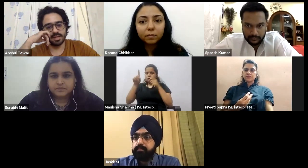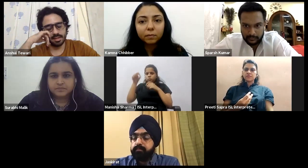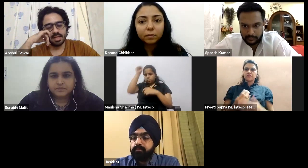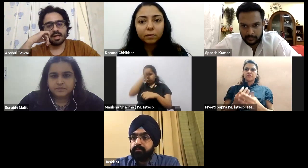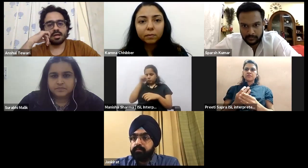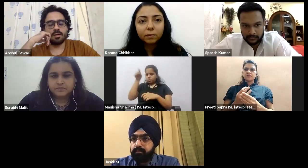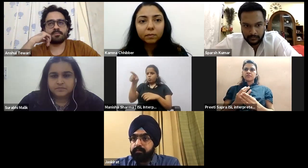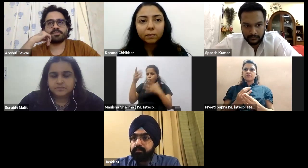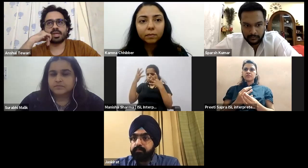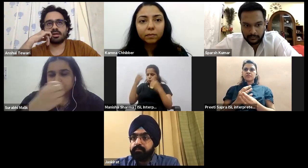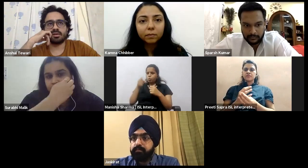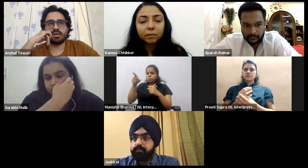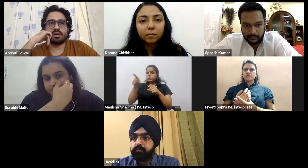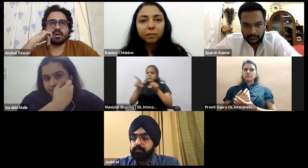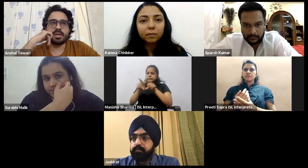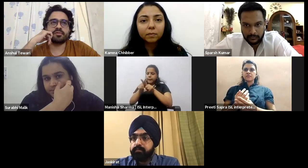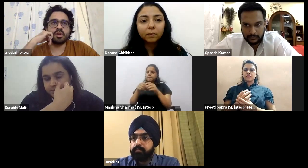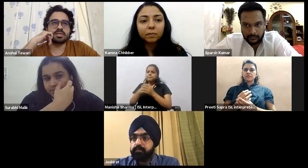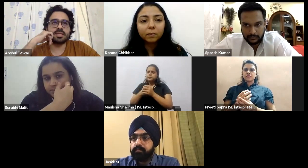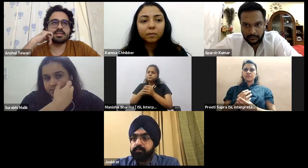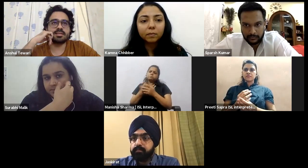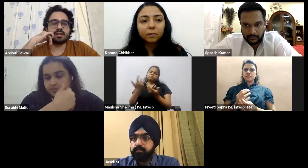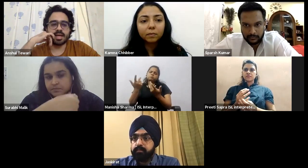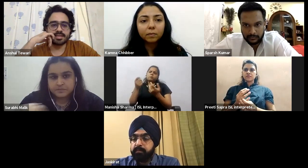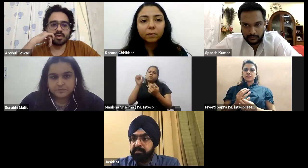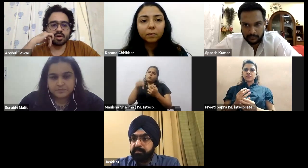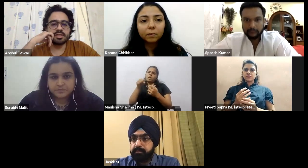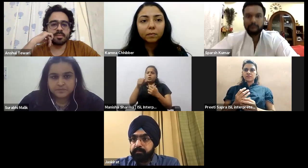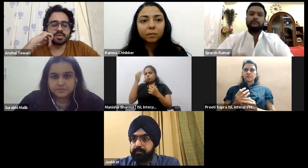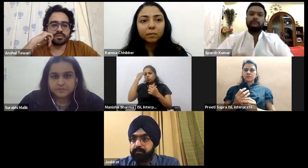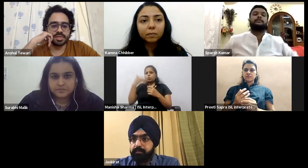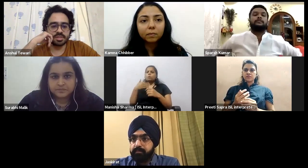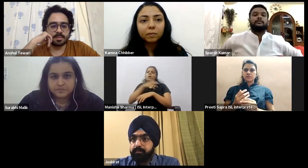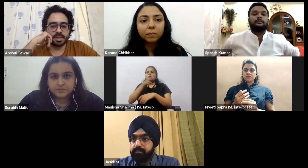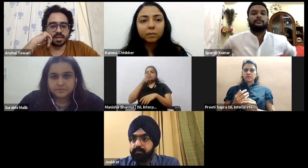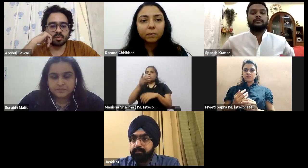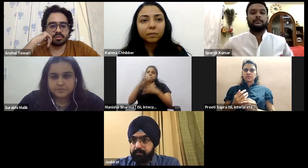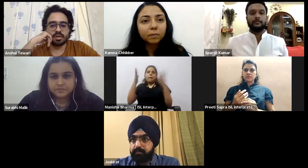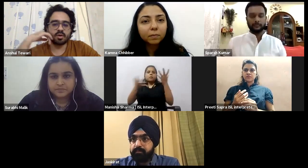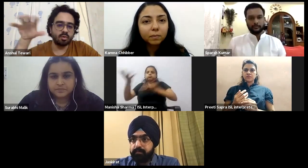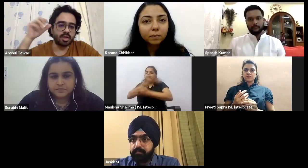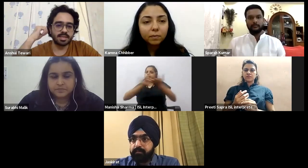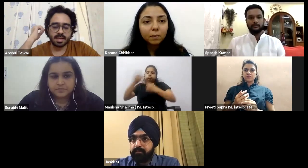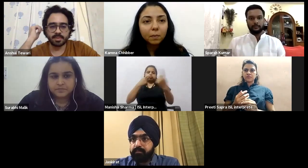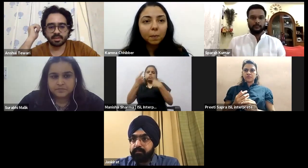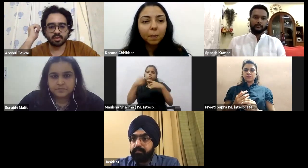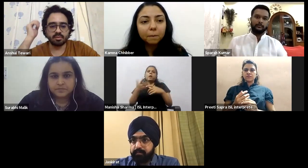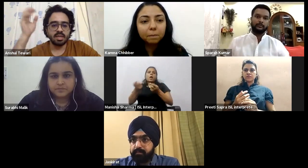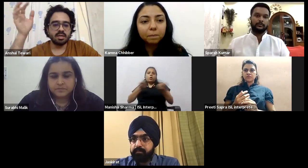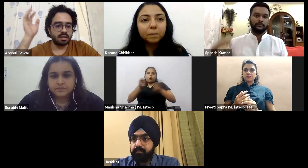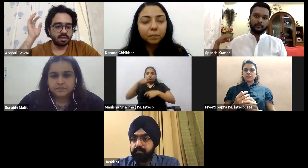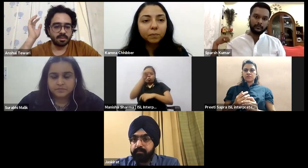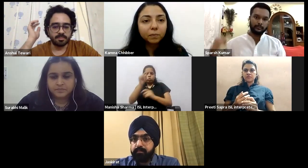as well. I mean, of course, there is, like I said, already so much conversation happening around control WhatsApp and,